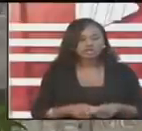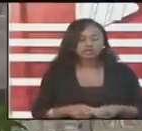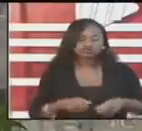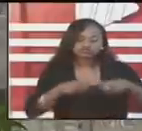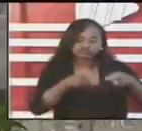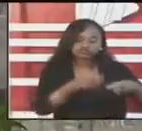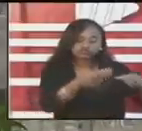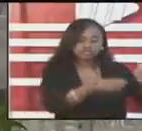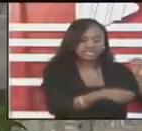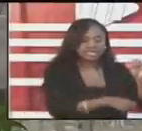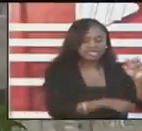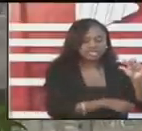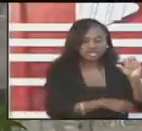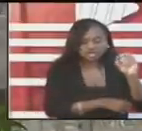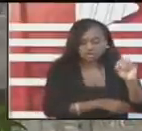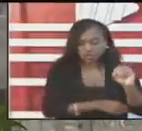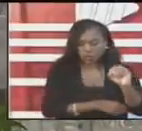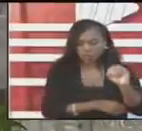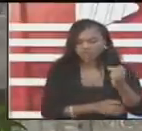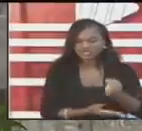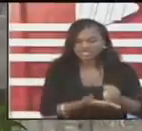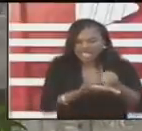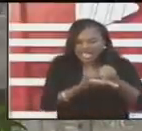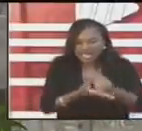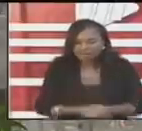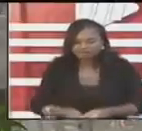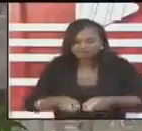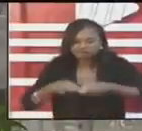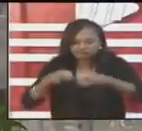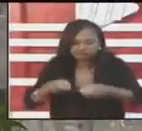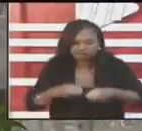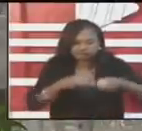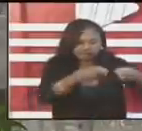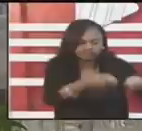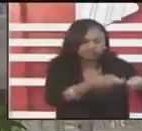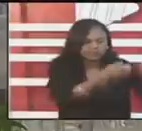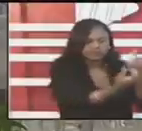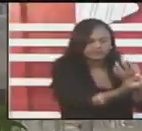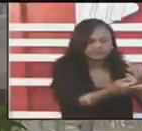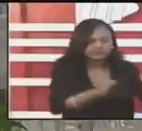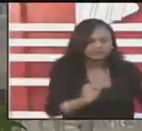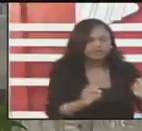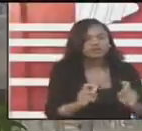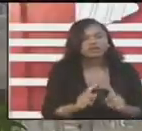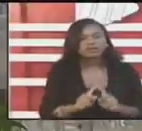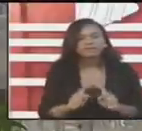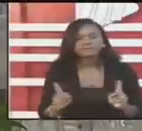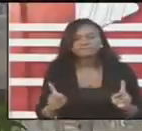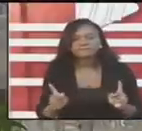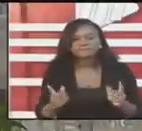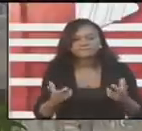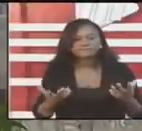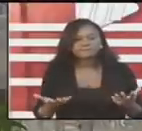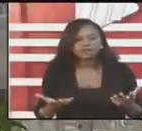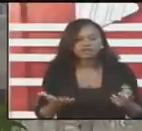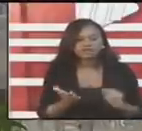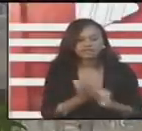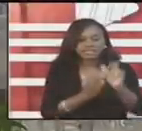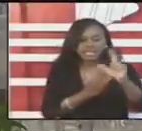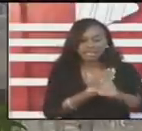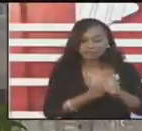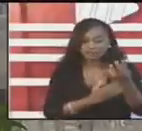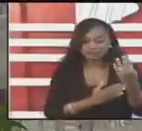NGOs, including Field, to distribute to the population free of charge. However, the tender was put out on April